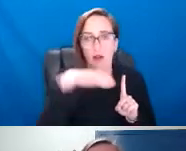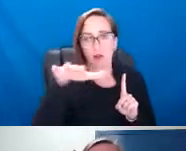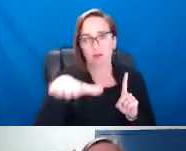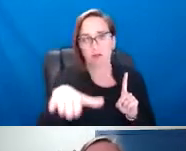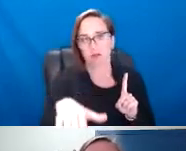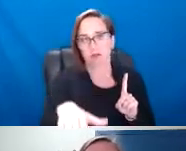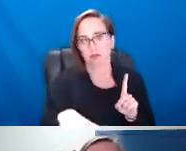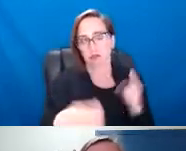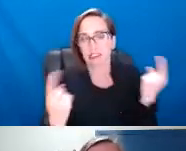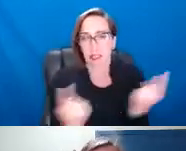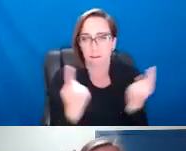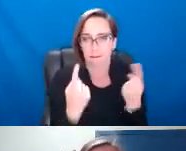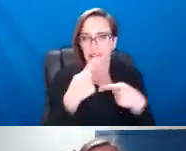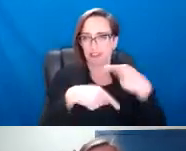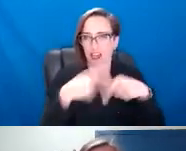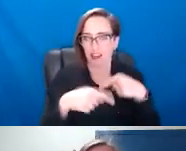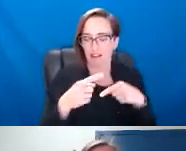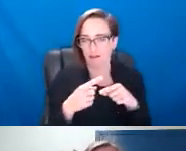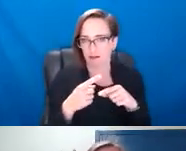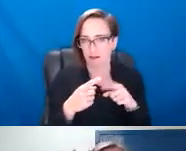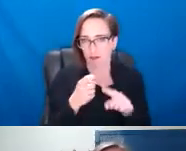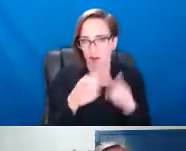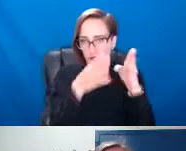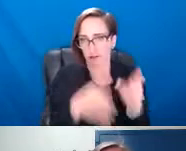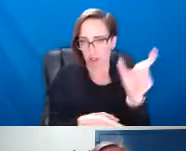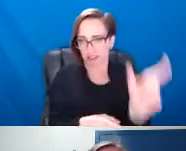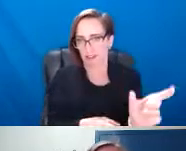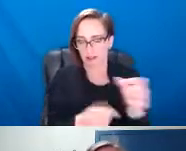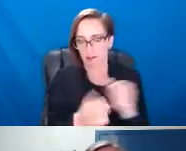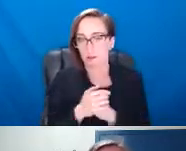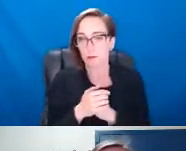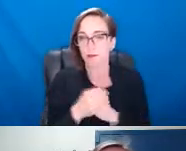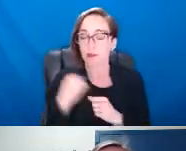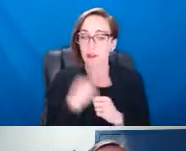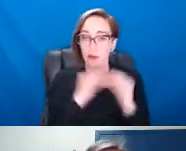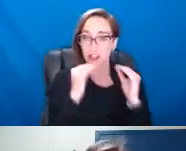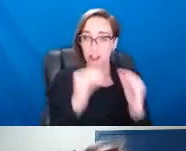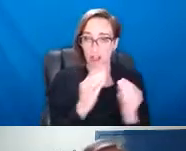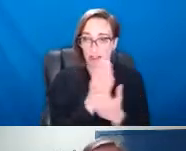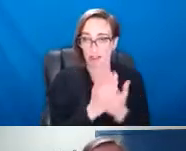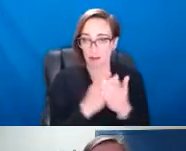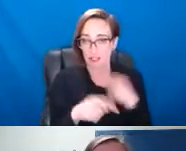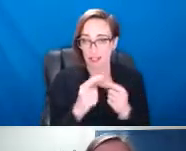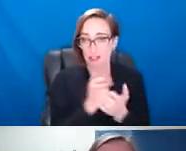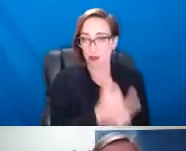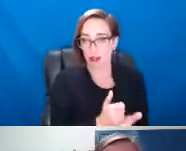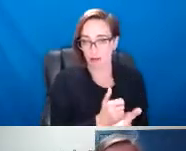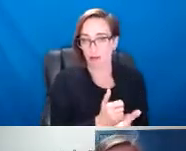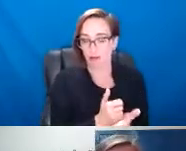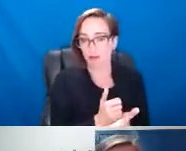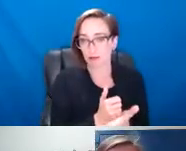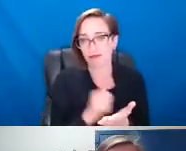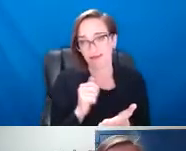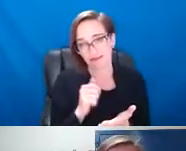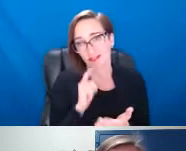of sign language. And we taught her a set of signs to help. And it really has reduced some of that